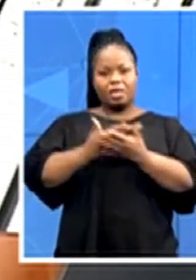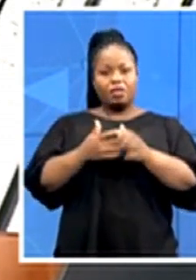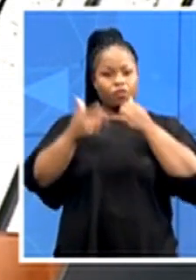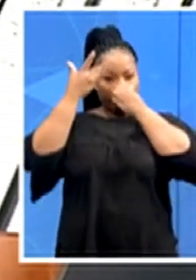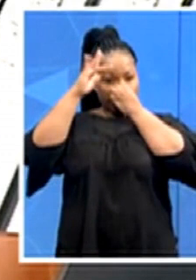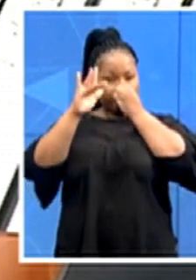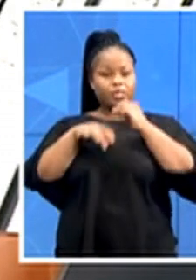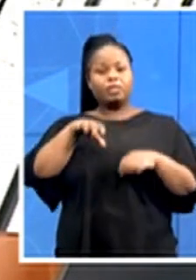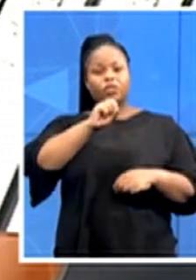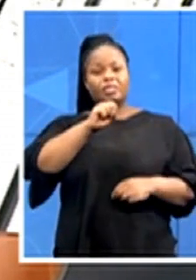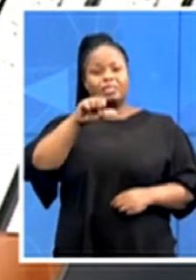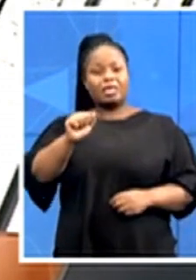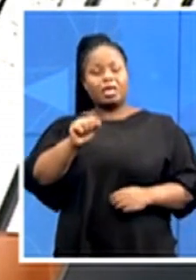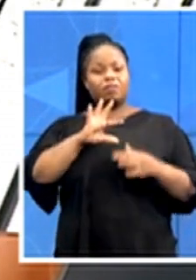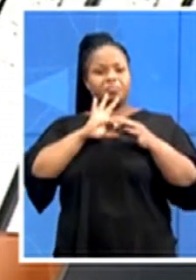the state.